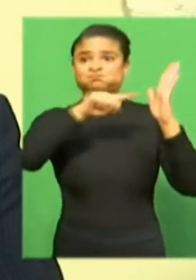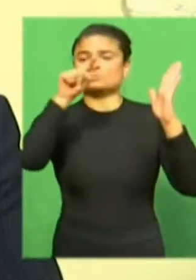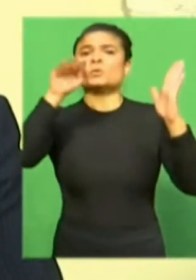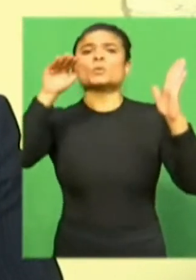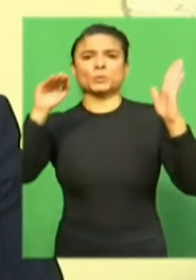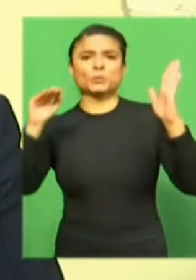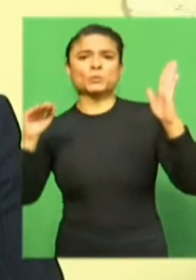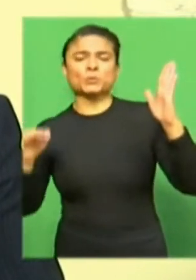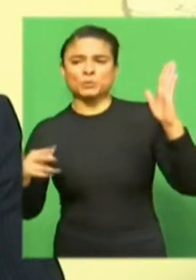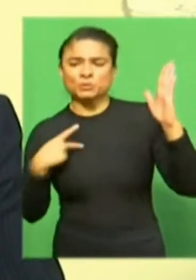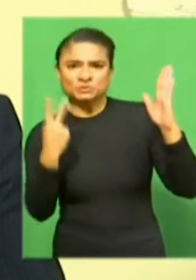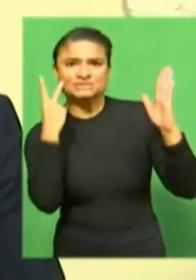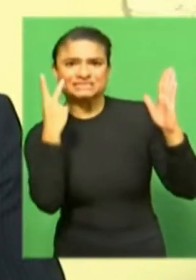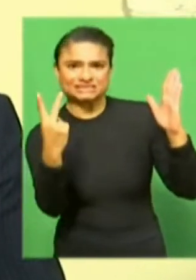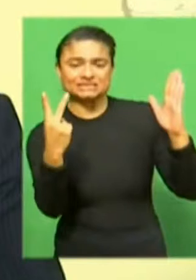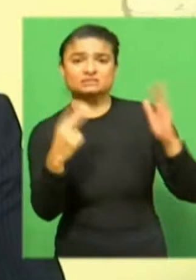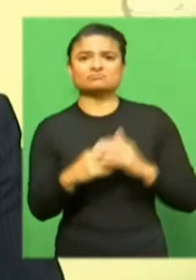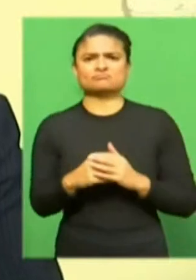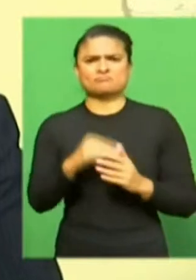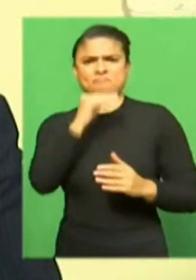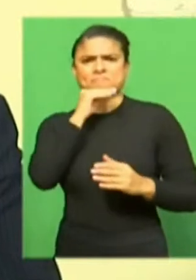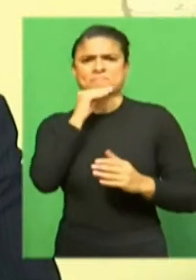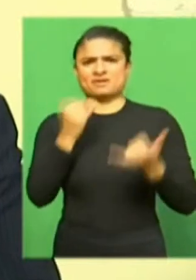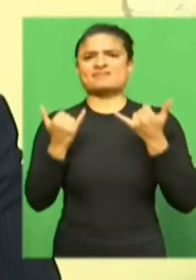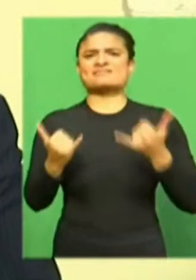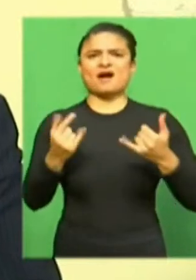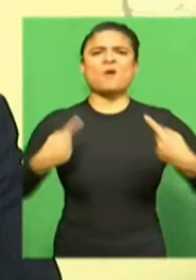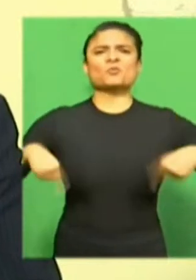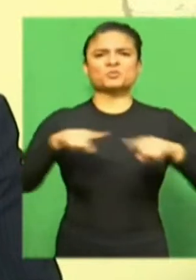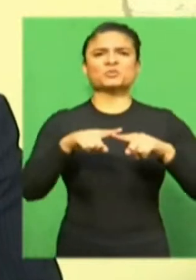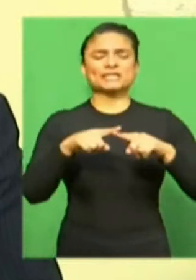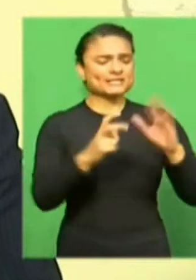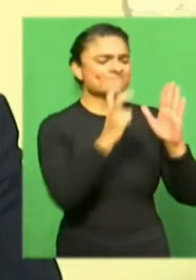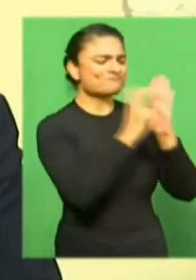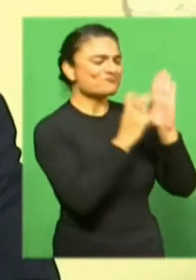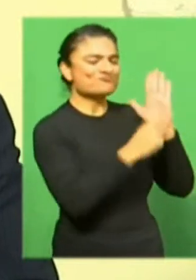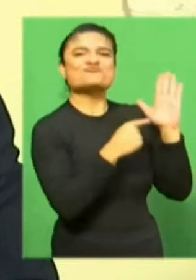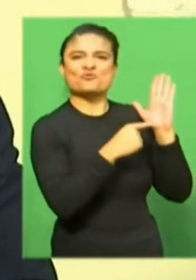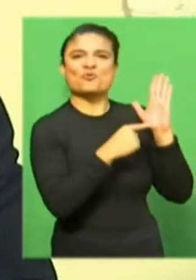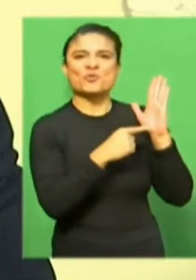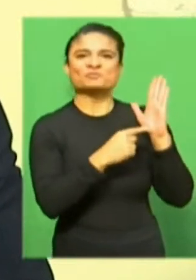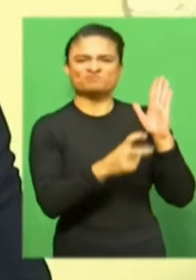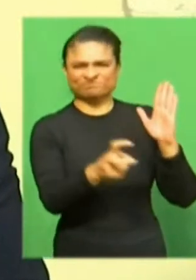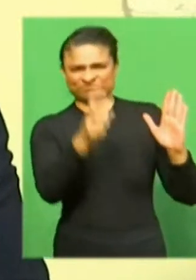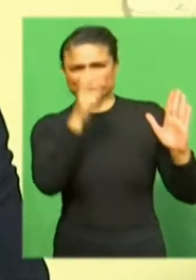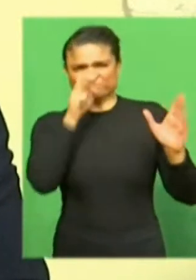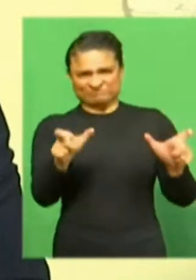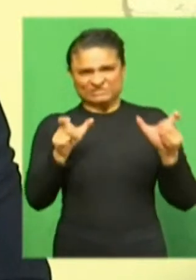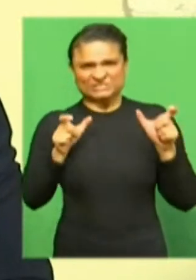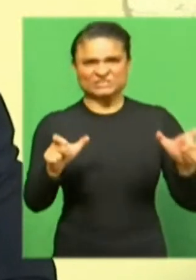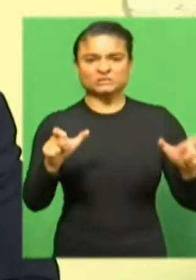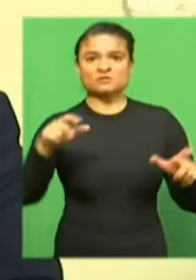the restrictions on gatherings, movement, and the sale of alcohol.